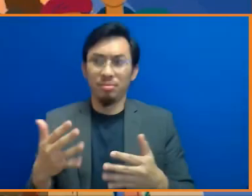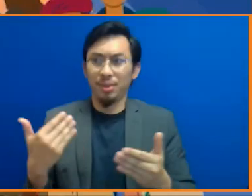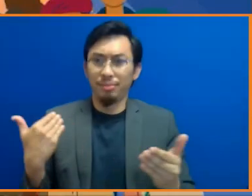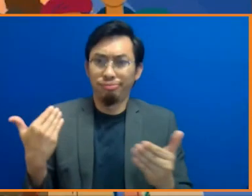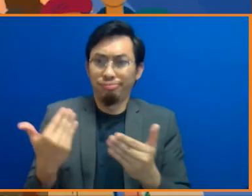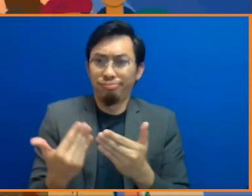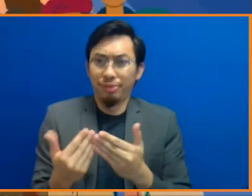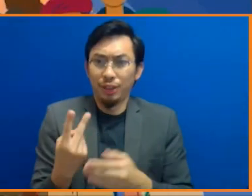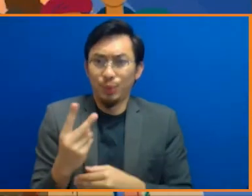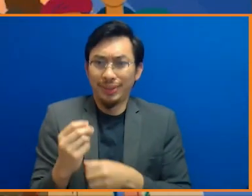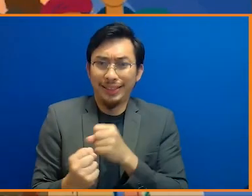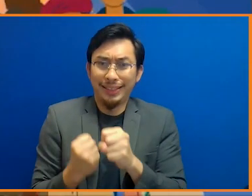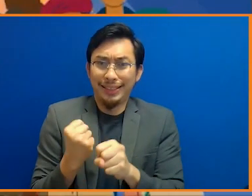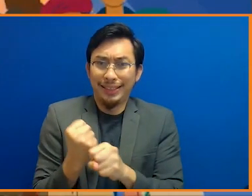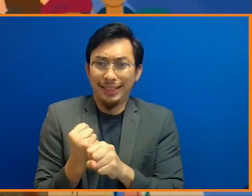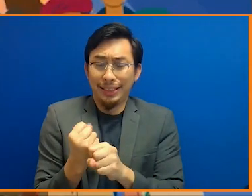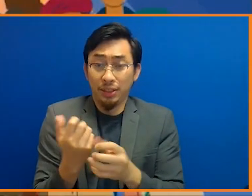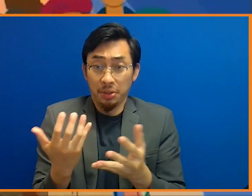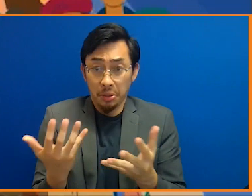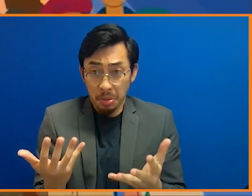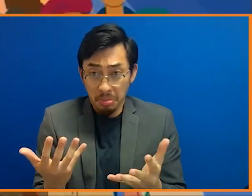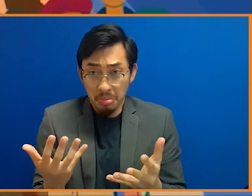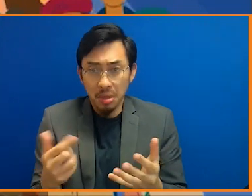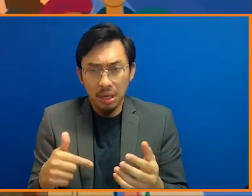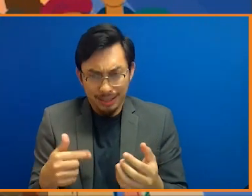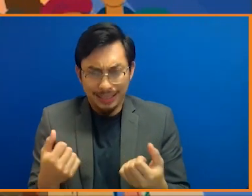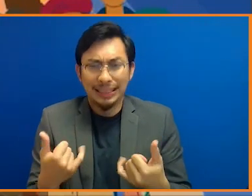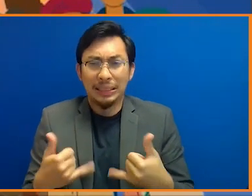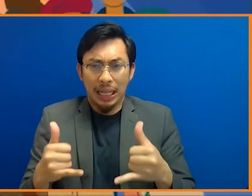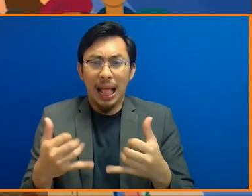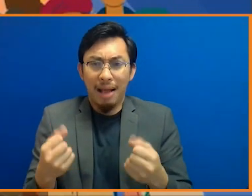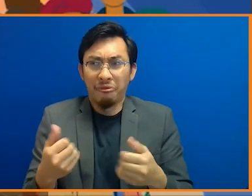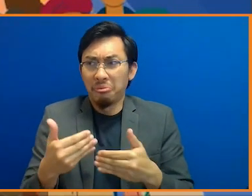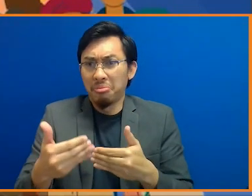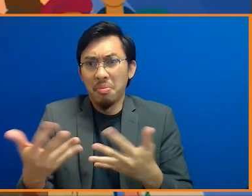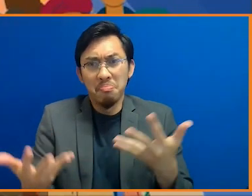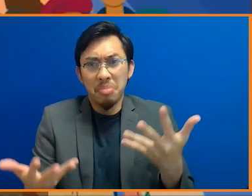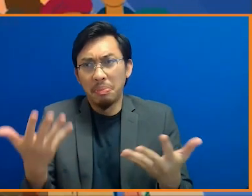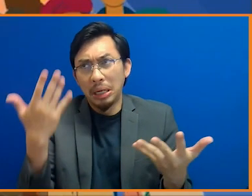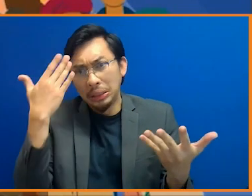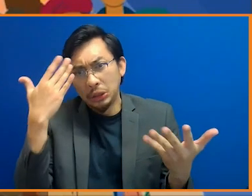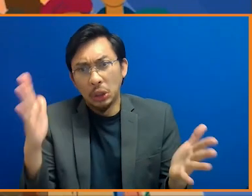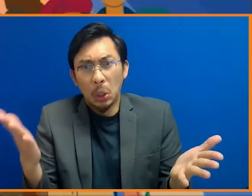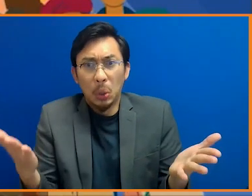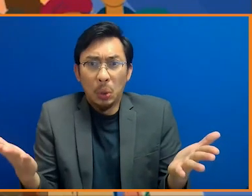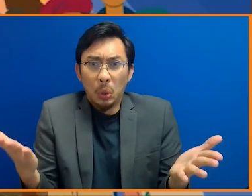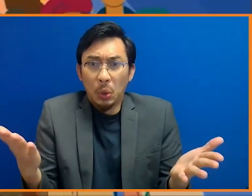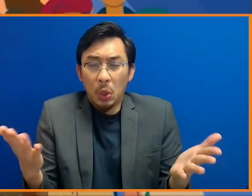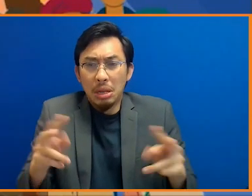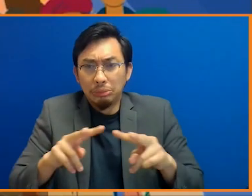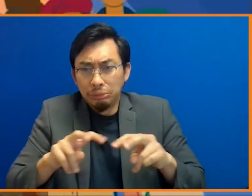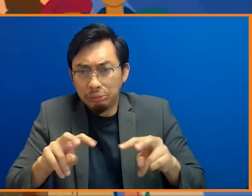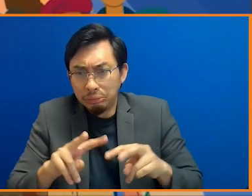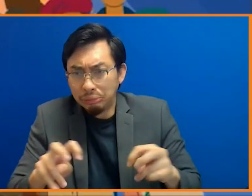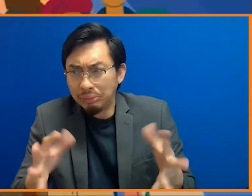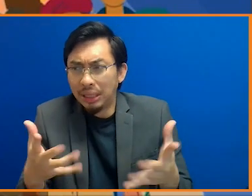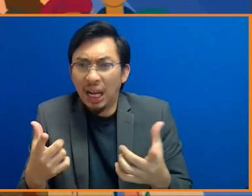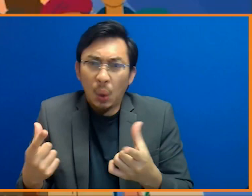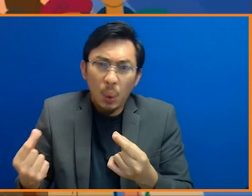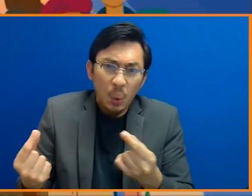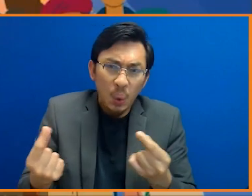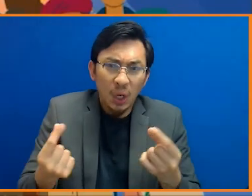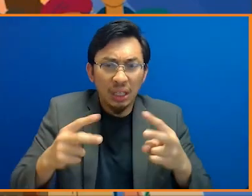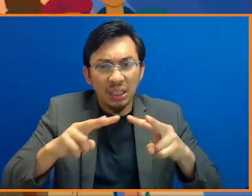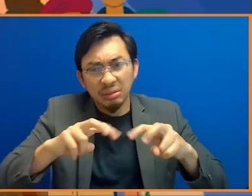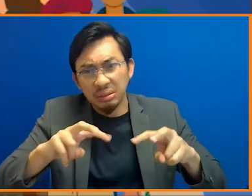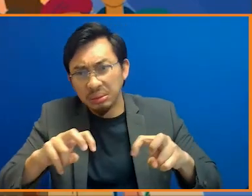although it already 2 decades. You still a lot of things you can do uh, to know and also to investigate or